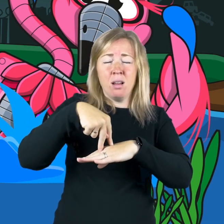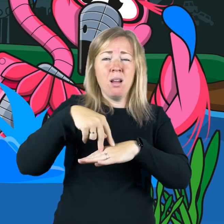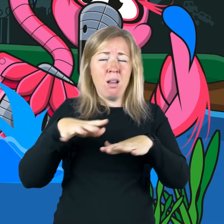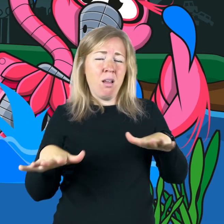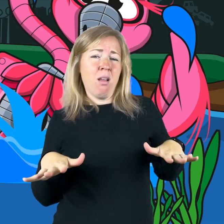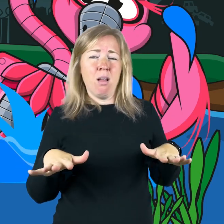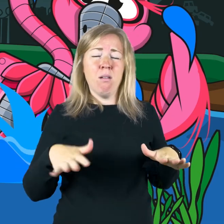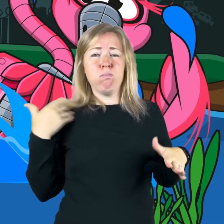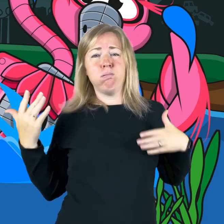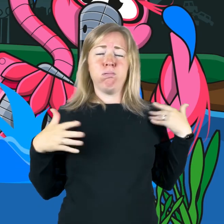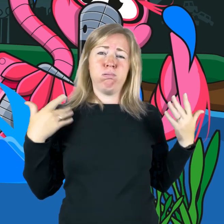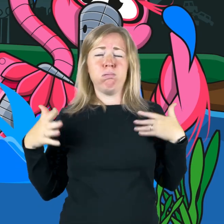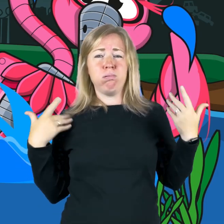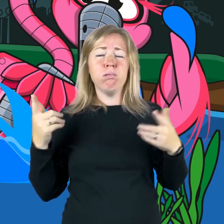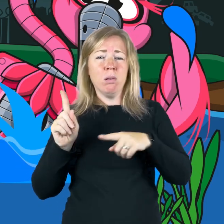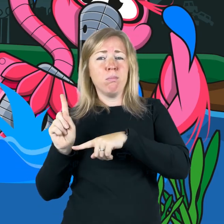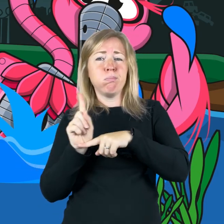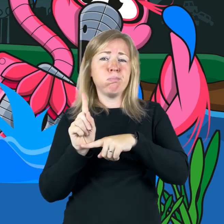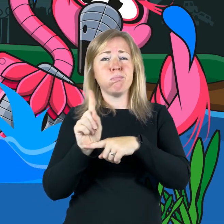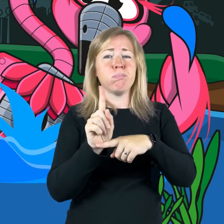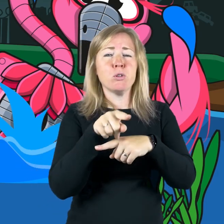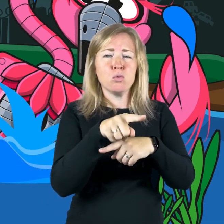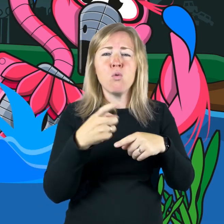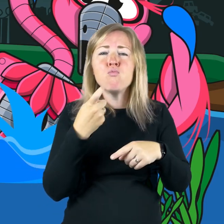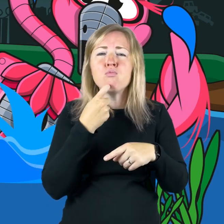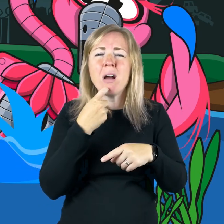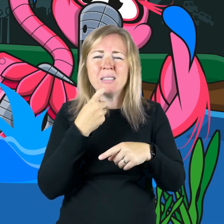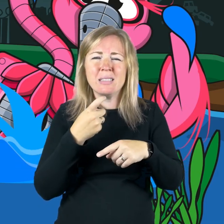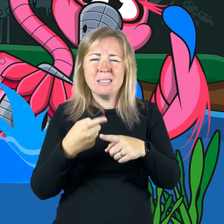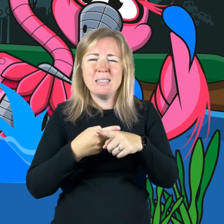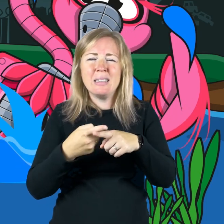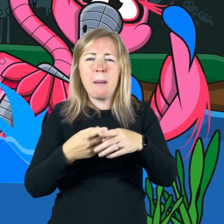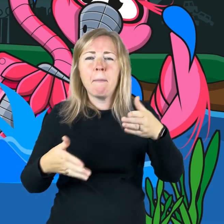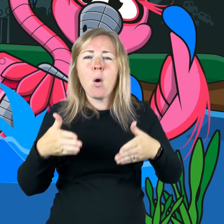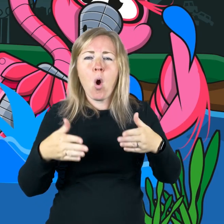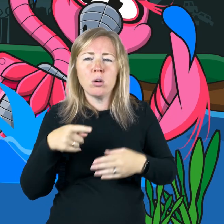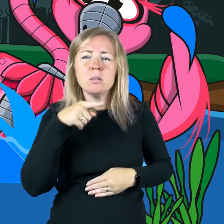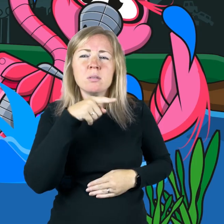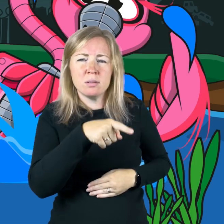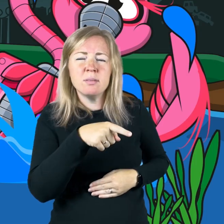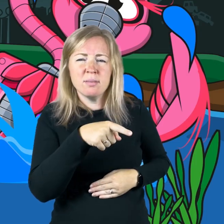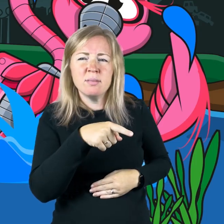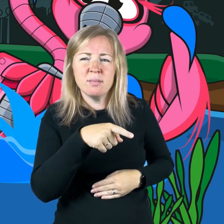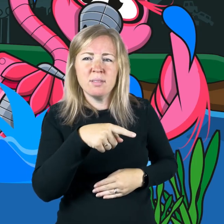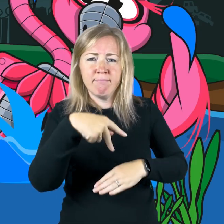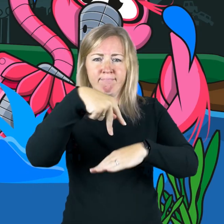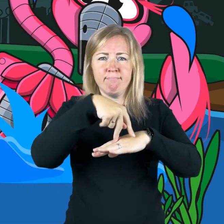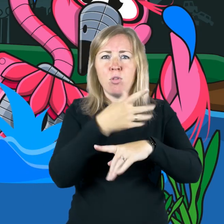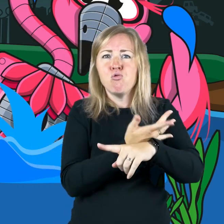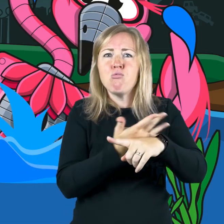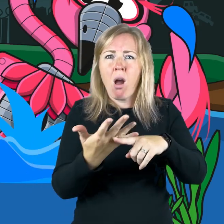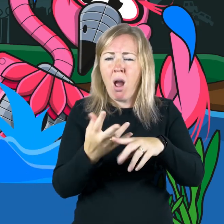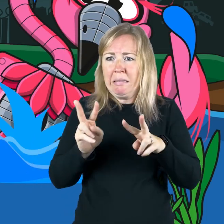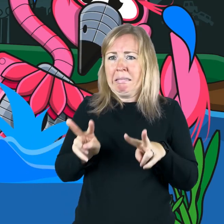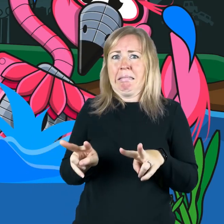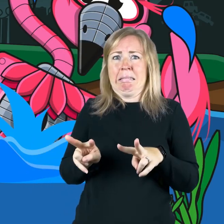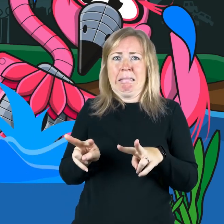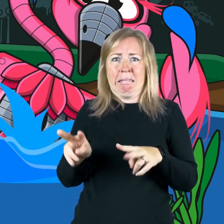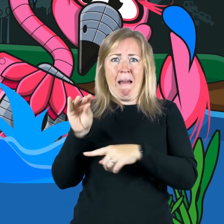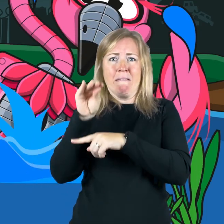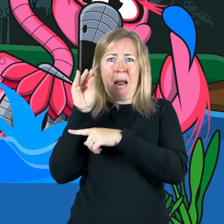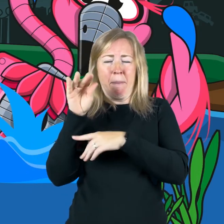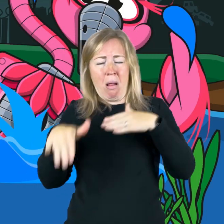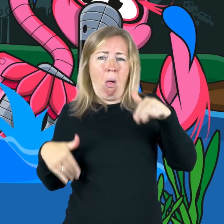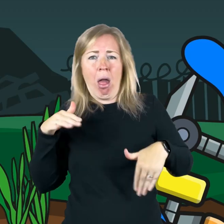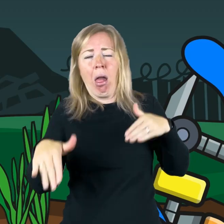feet, and sashayed her way to Rusty Bot, who was perched on the grass, watching her frantic exit from the